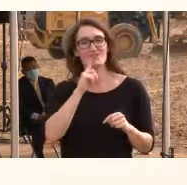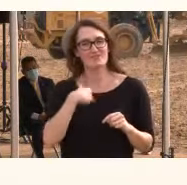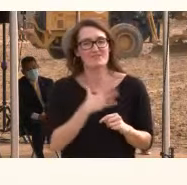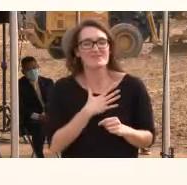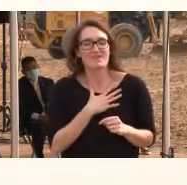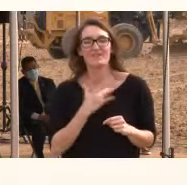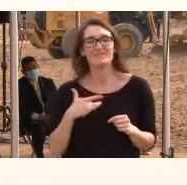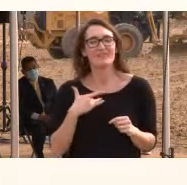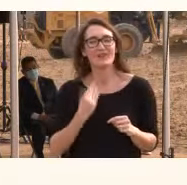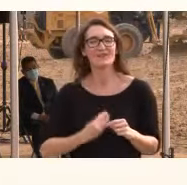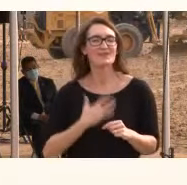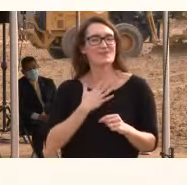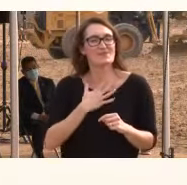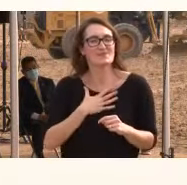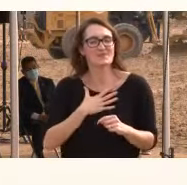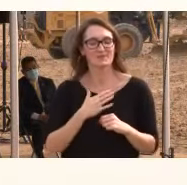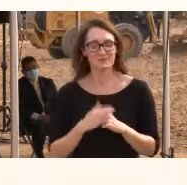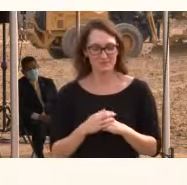is full.